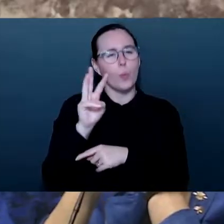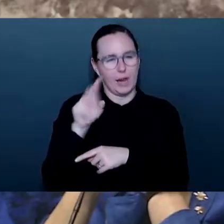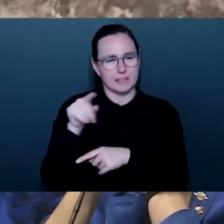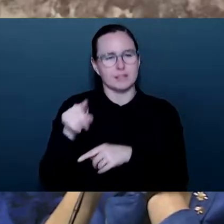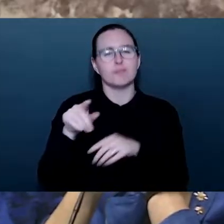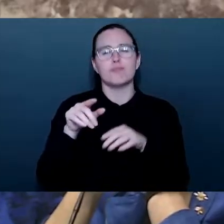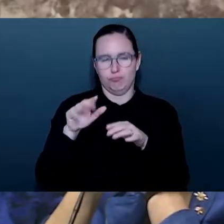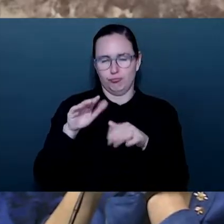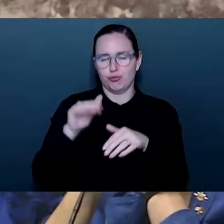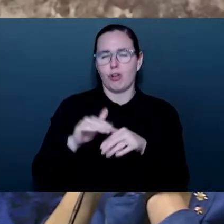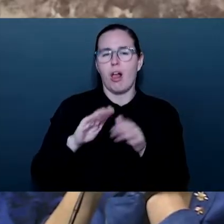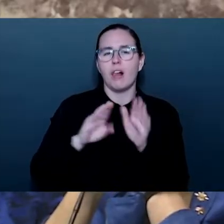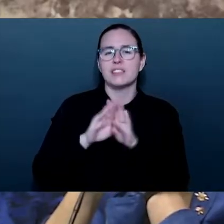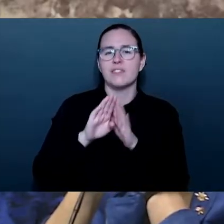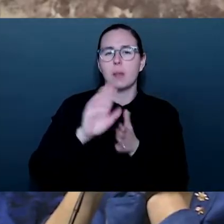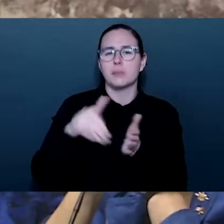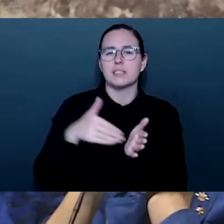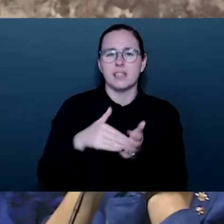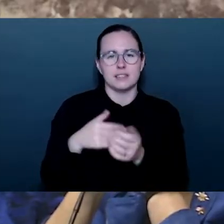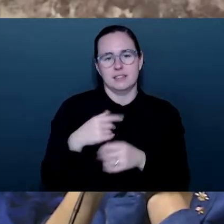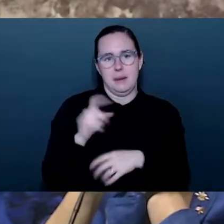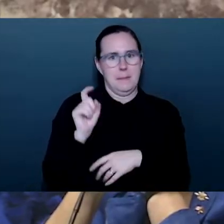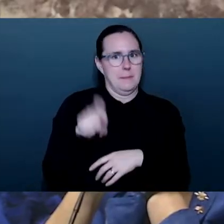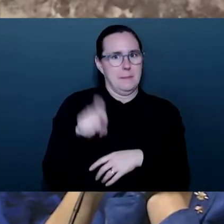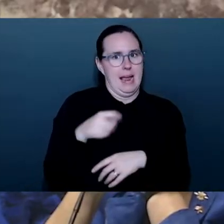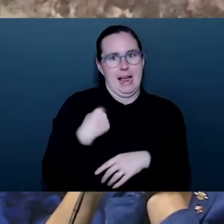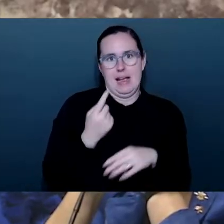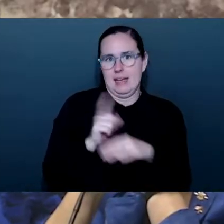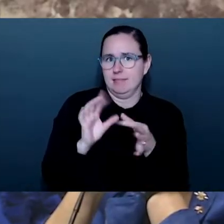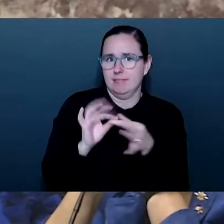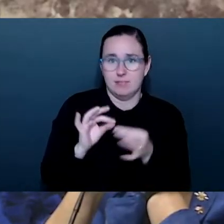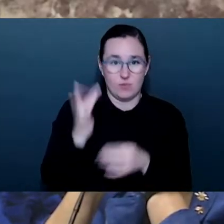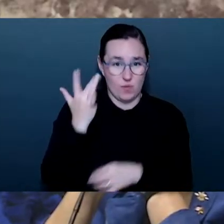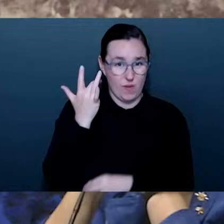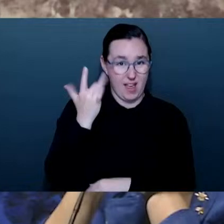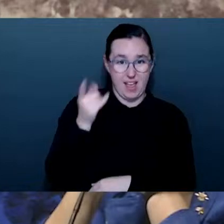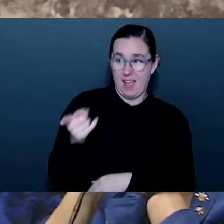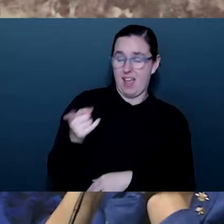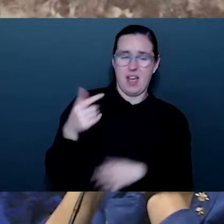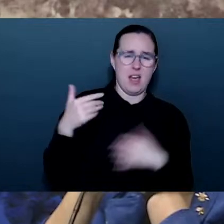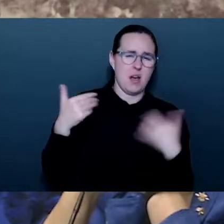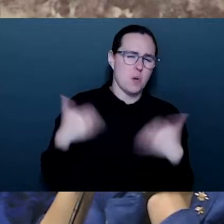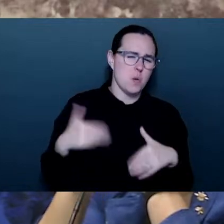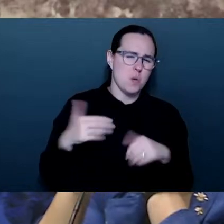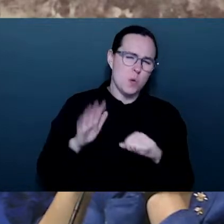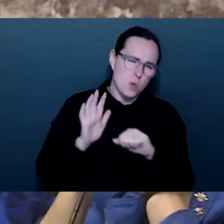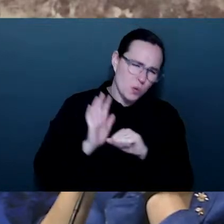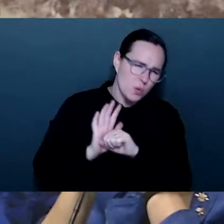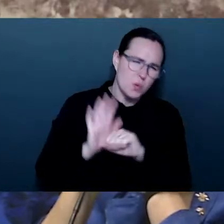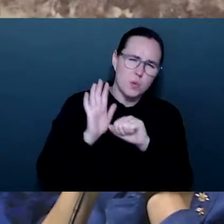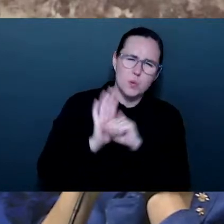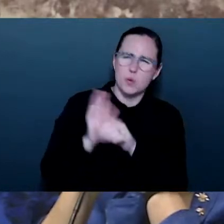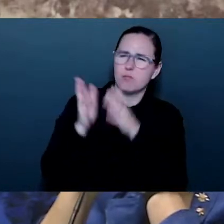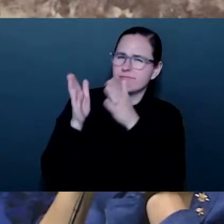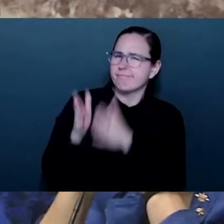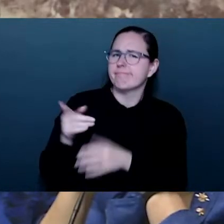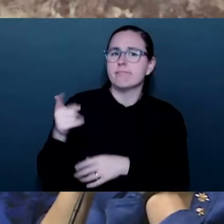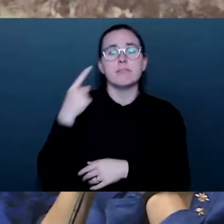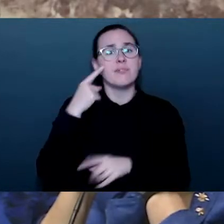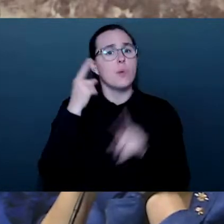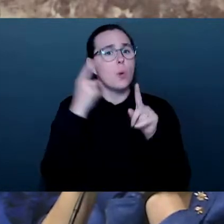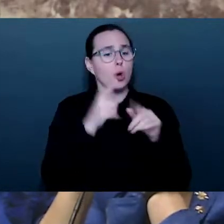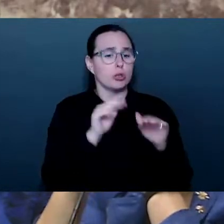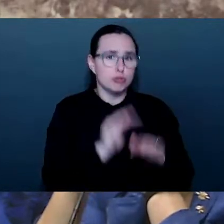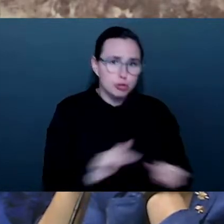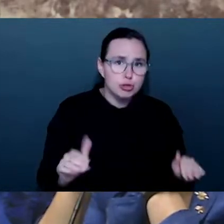formidable advocate for children and youth in this province, and she's also been a mentor of mine. When I started my career in child